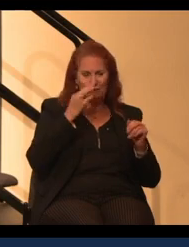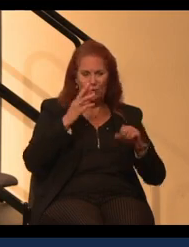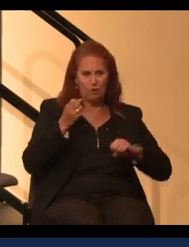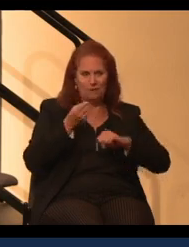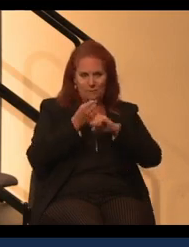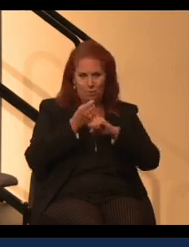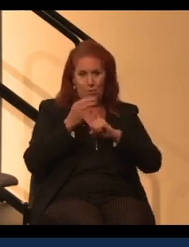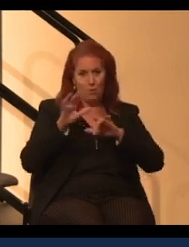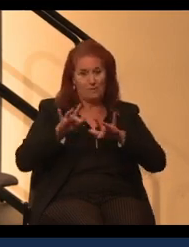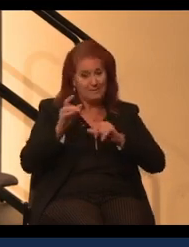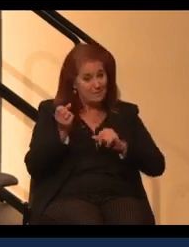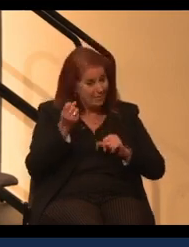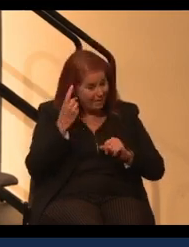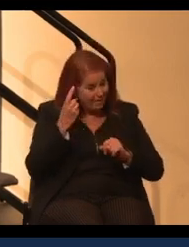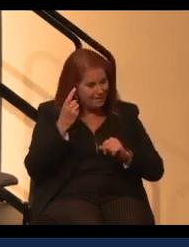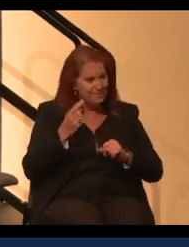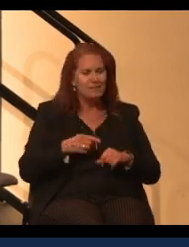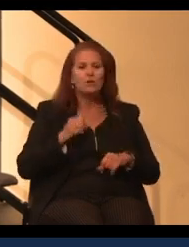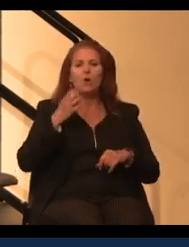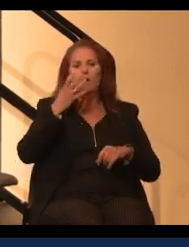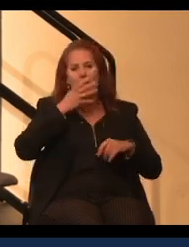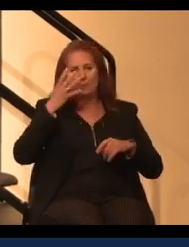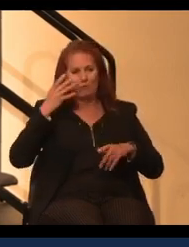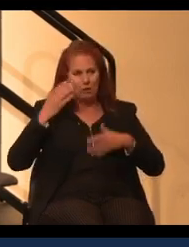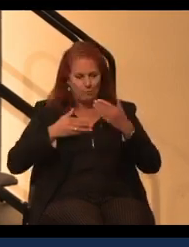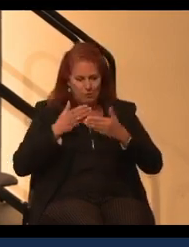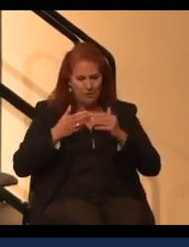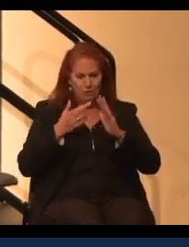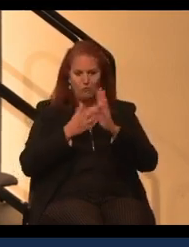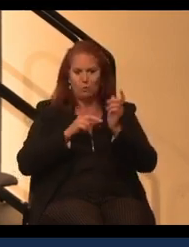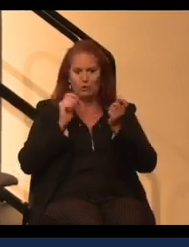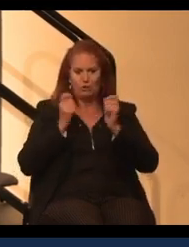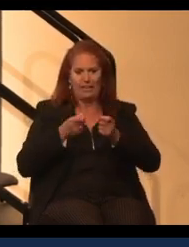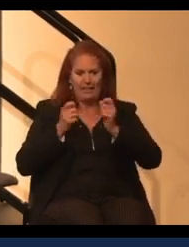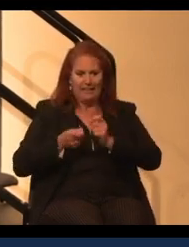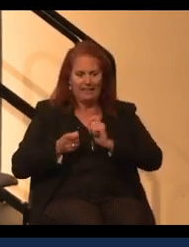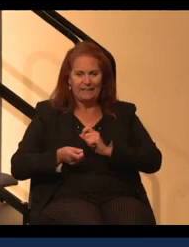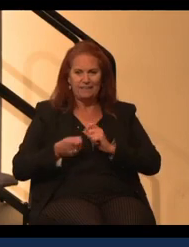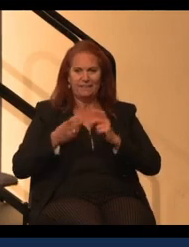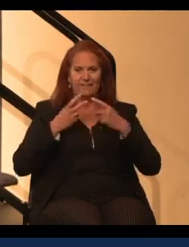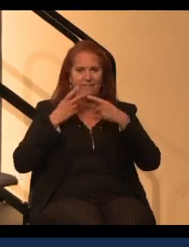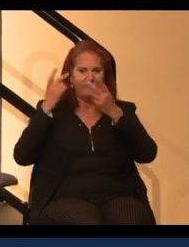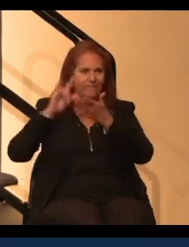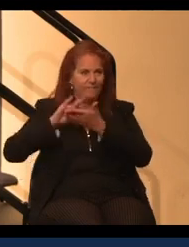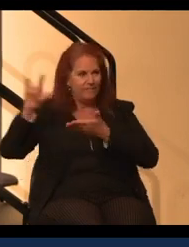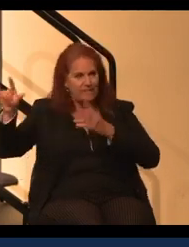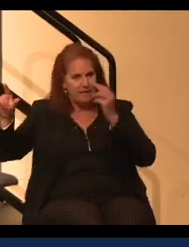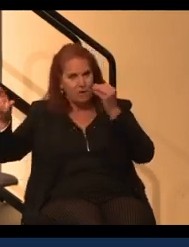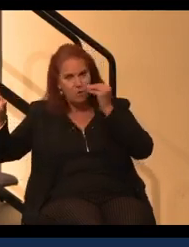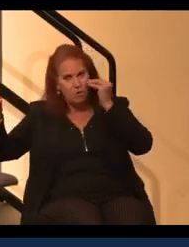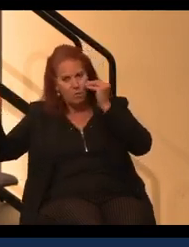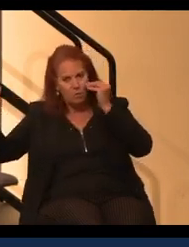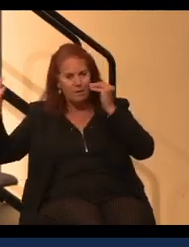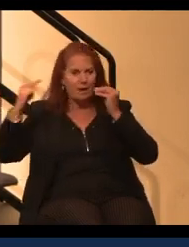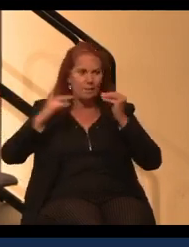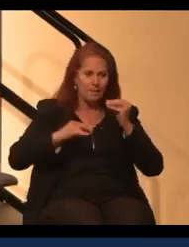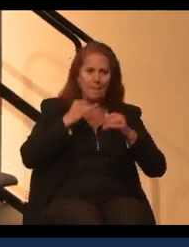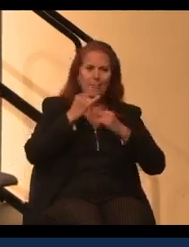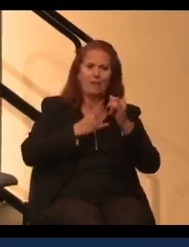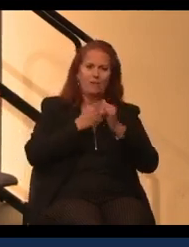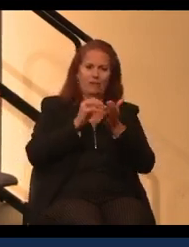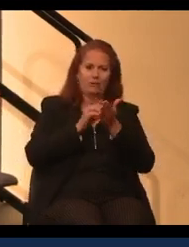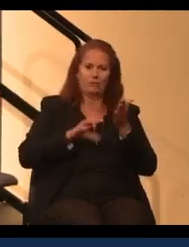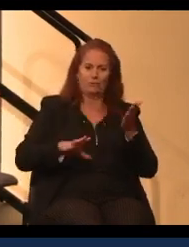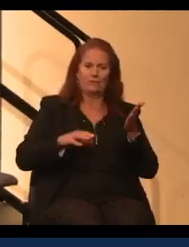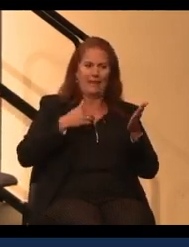So I think, especially when it comes to immigration procedures, rules change all the time, visiting home. International Student Services have that information,